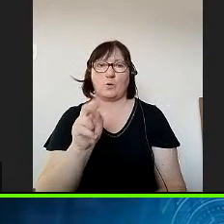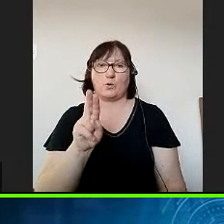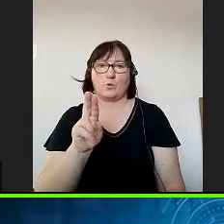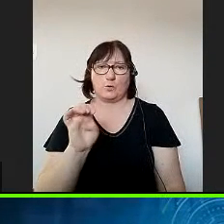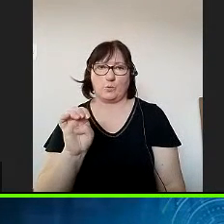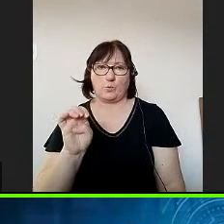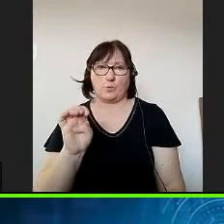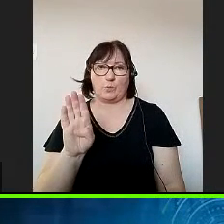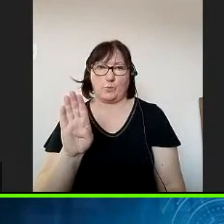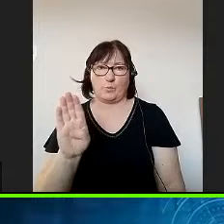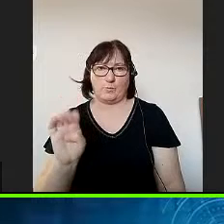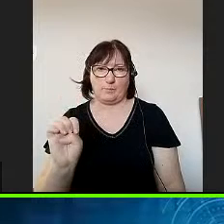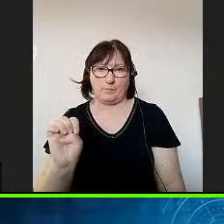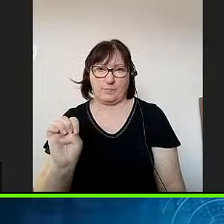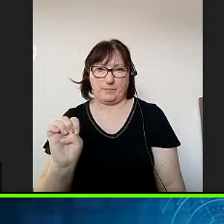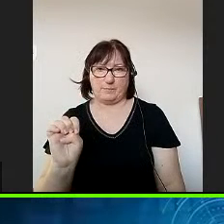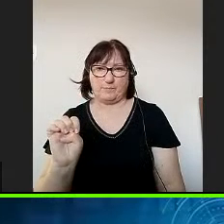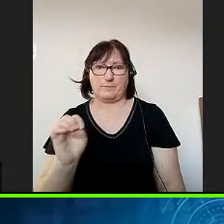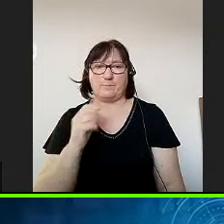The